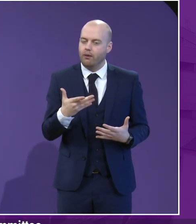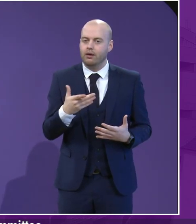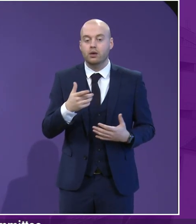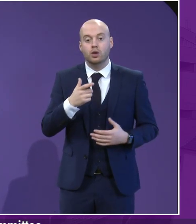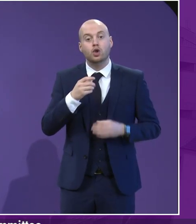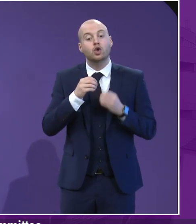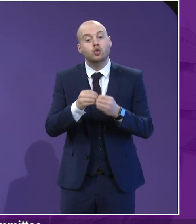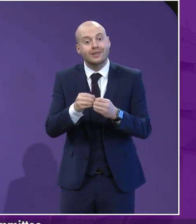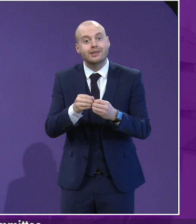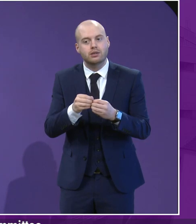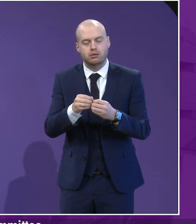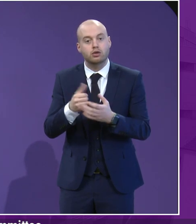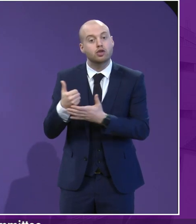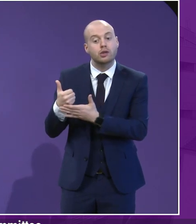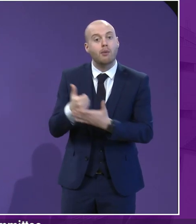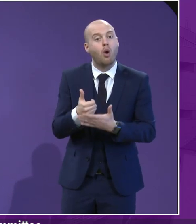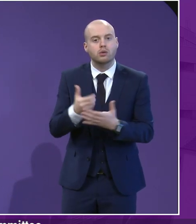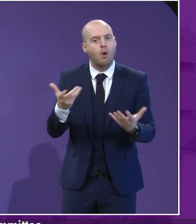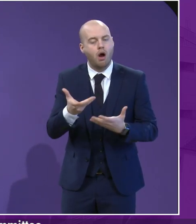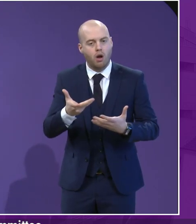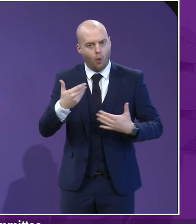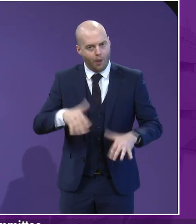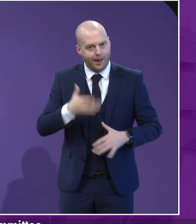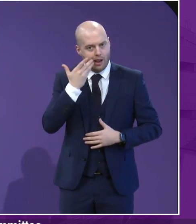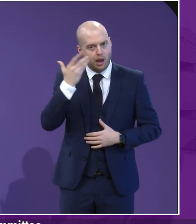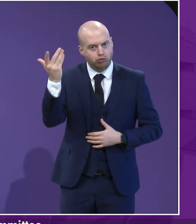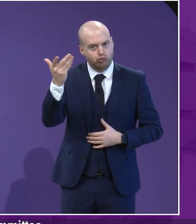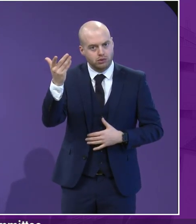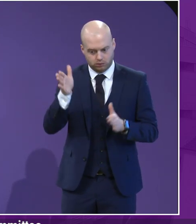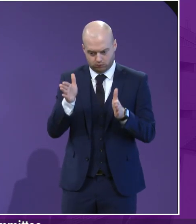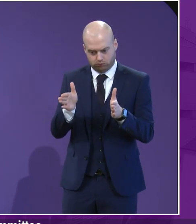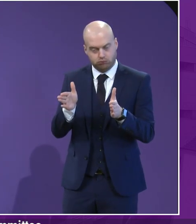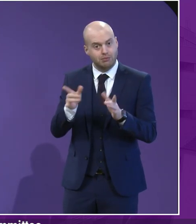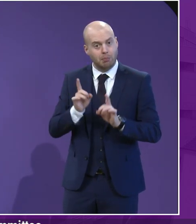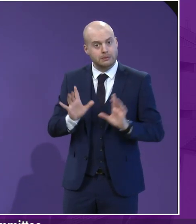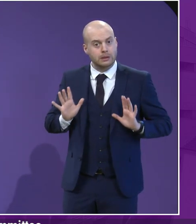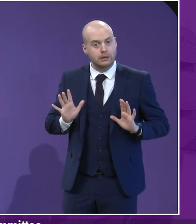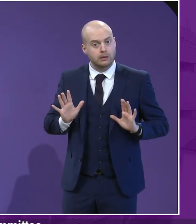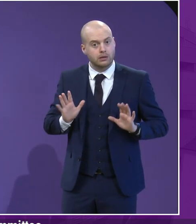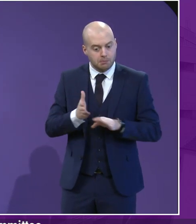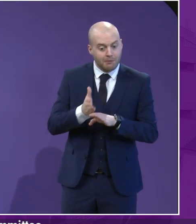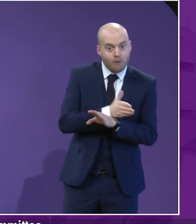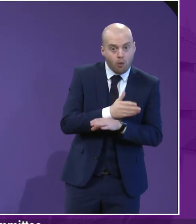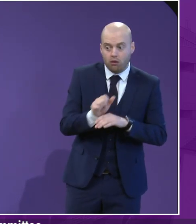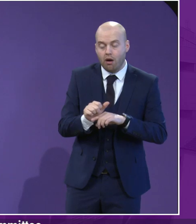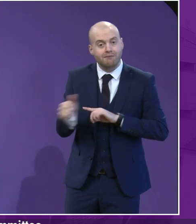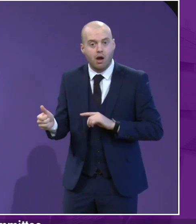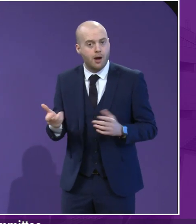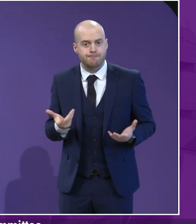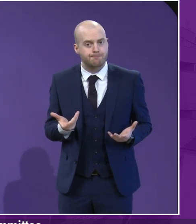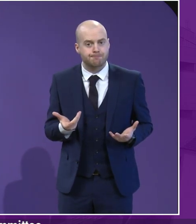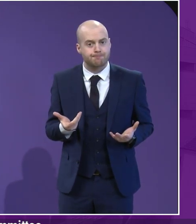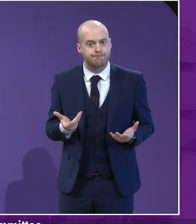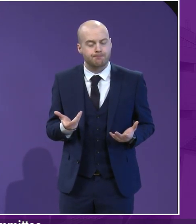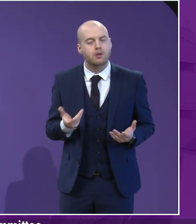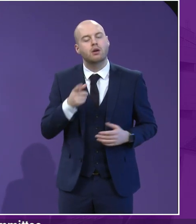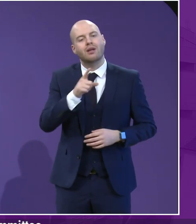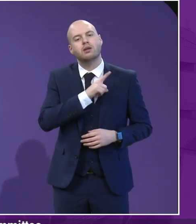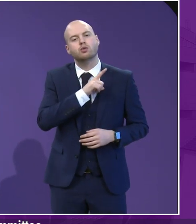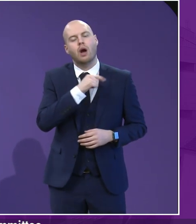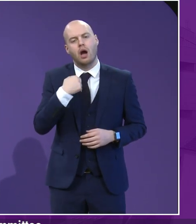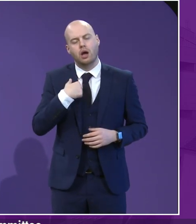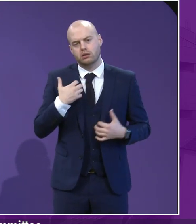in the margins of university, which shaped me as a person. I was really struck that you said that the support that